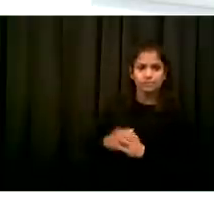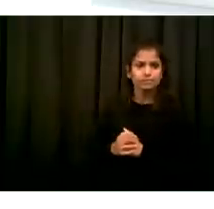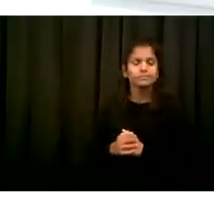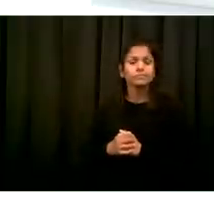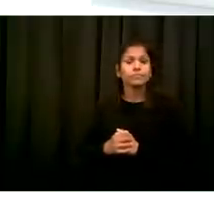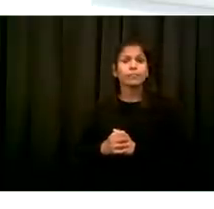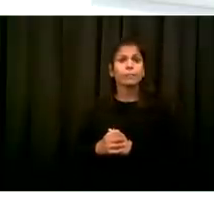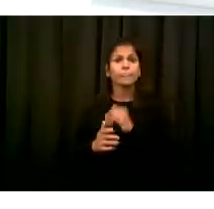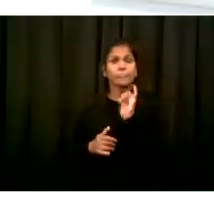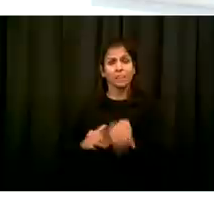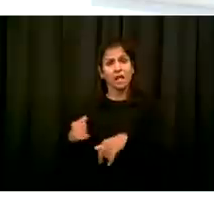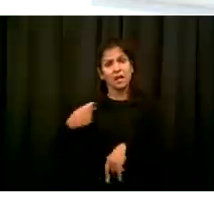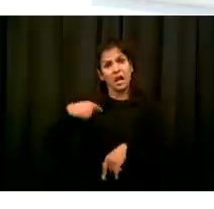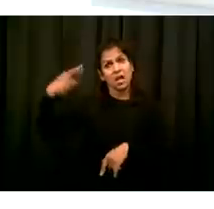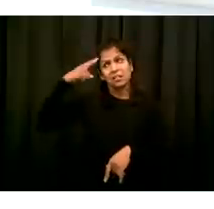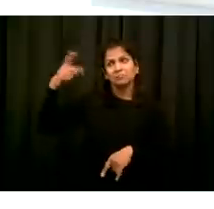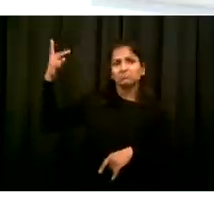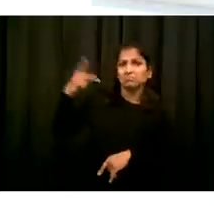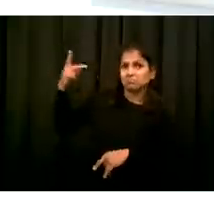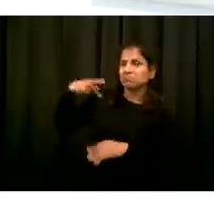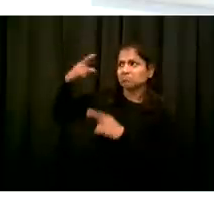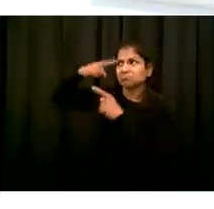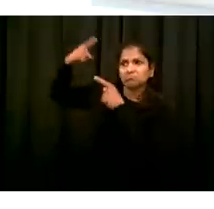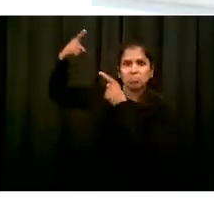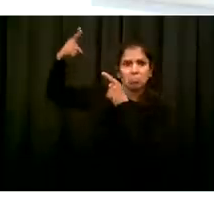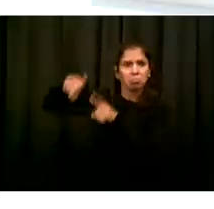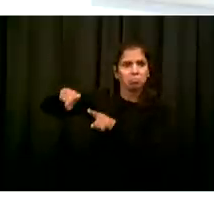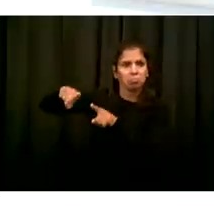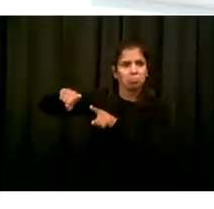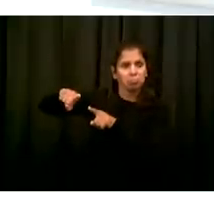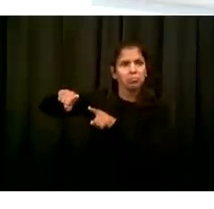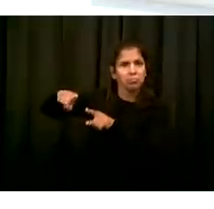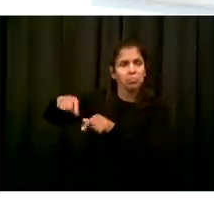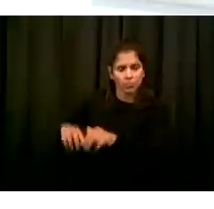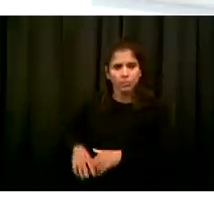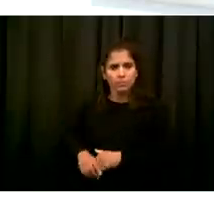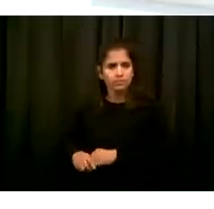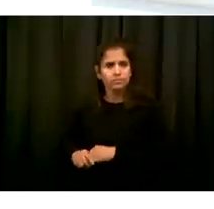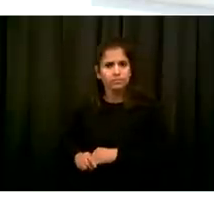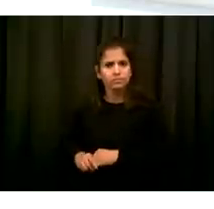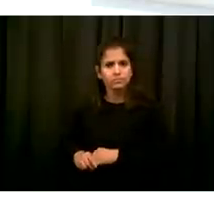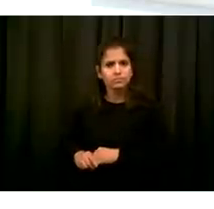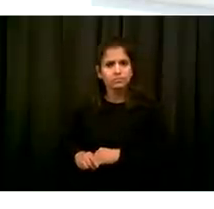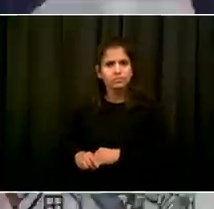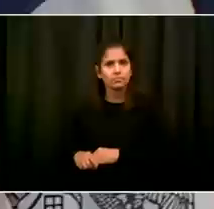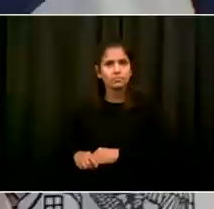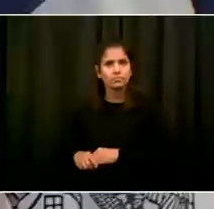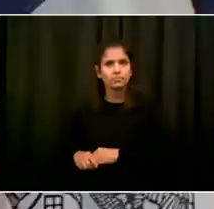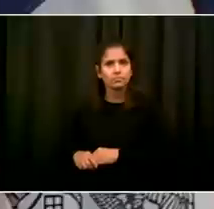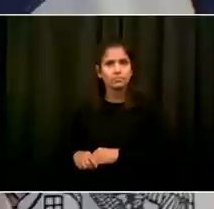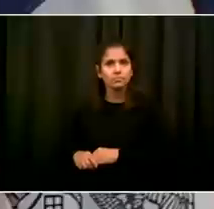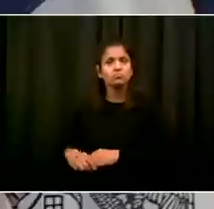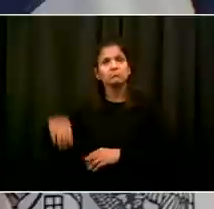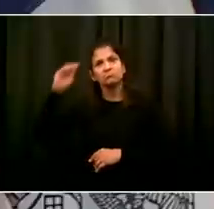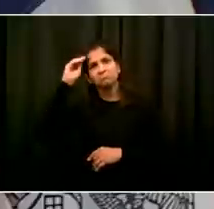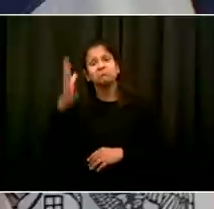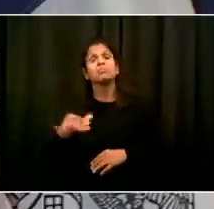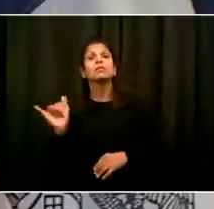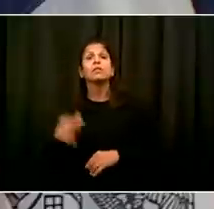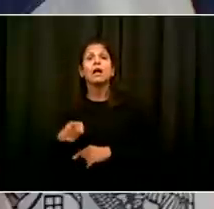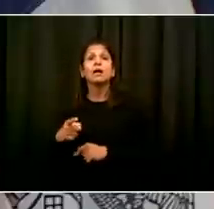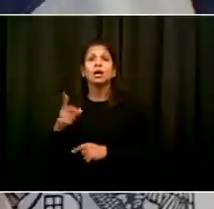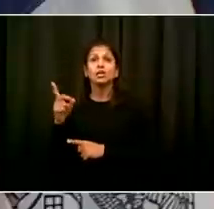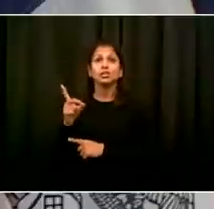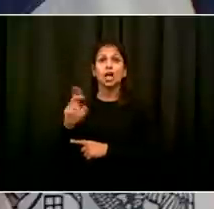understanding about the urgency of the situation. We're also joined by Dr. Ted Long, Executive Director of the Tests and Trace